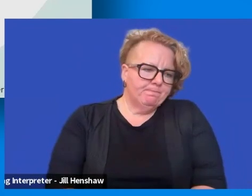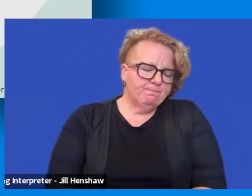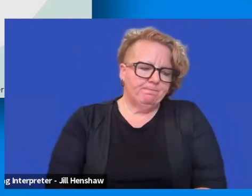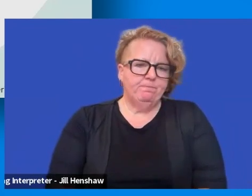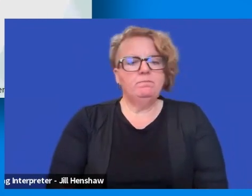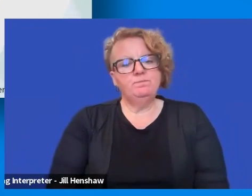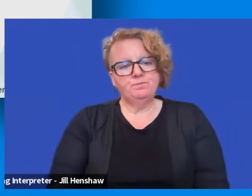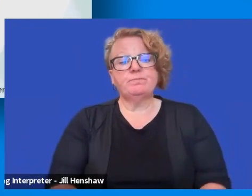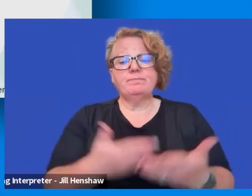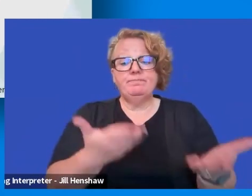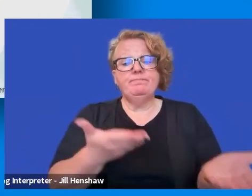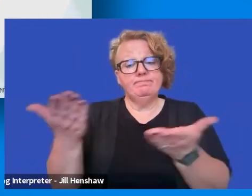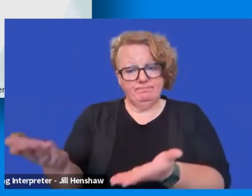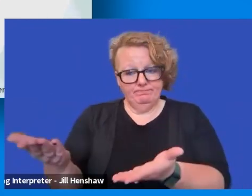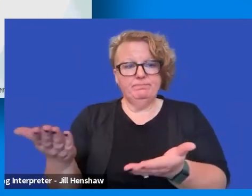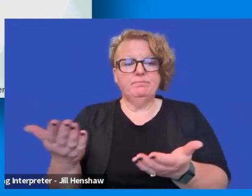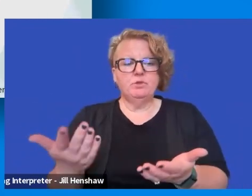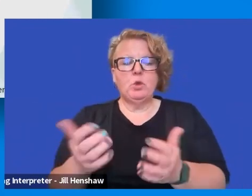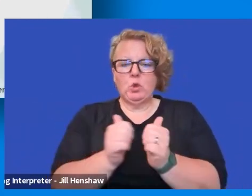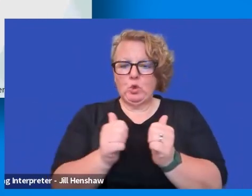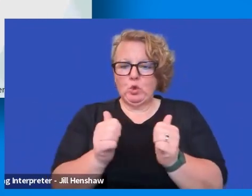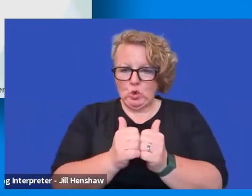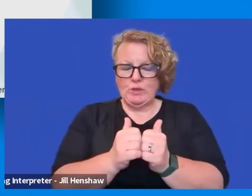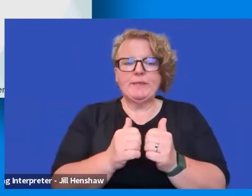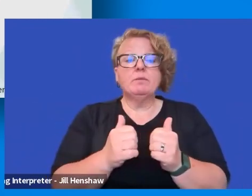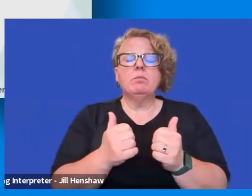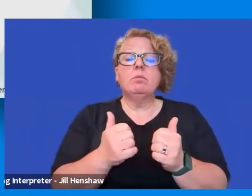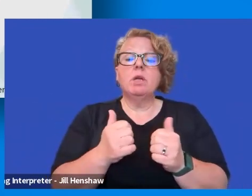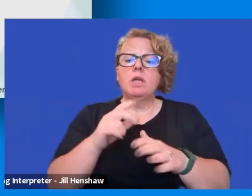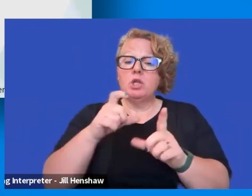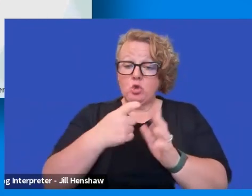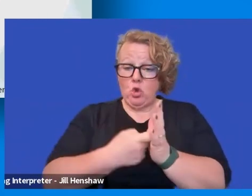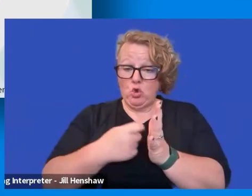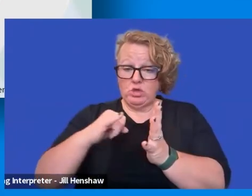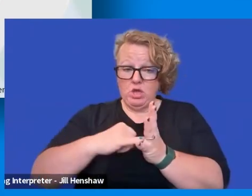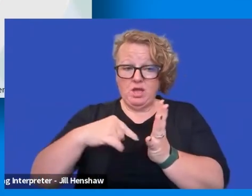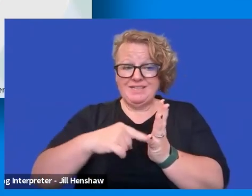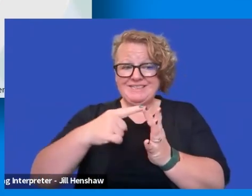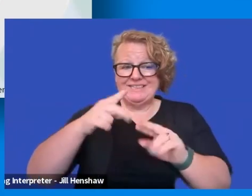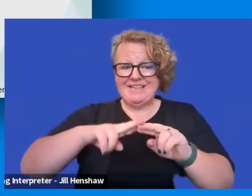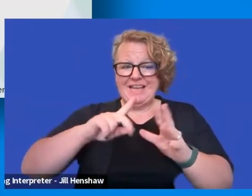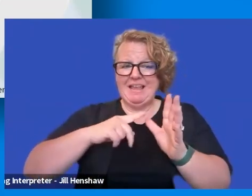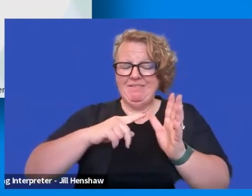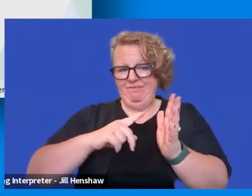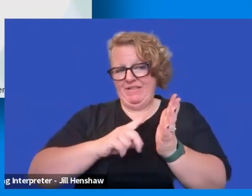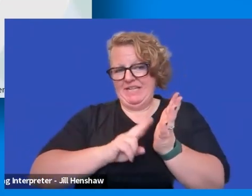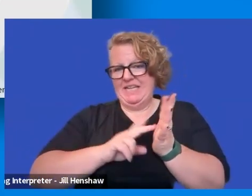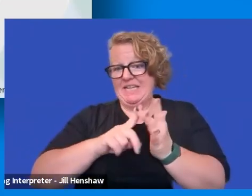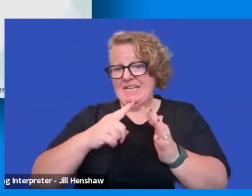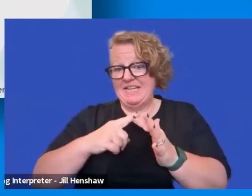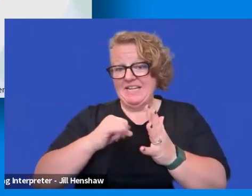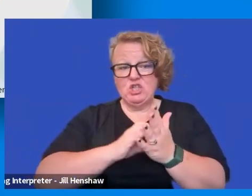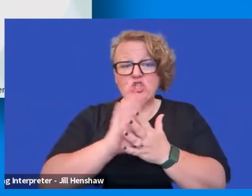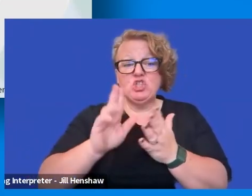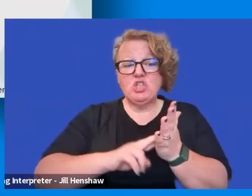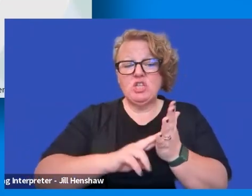So at that, I'm going to hand over to my colleague, Dr. Steffi Schneider, who's going to talk to you a little bit about our evidence review that we'd started the process with, and then begin to walk us through